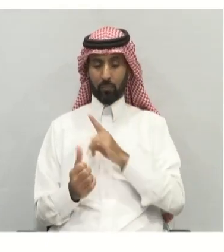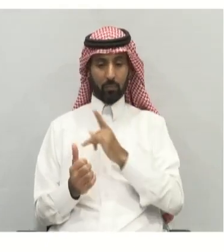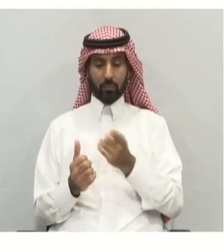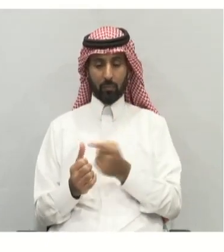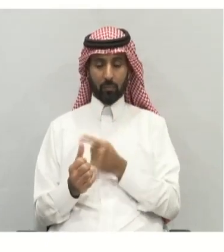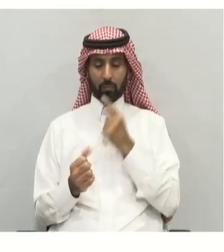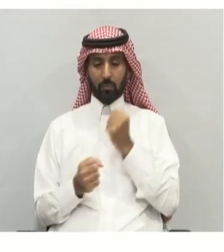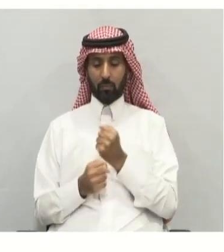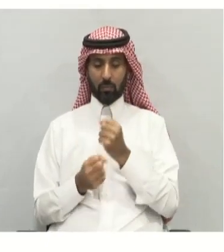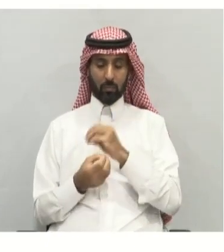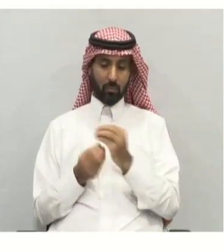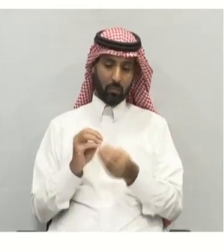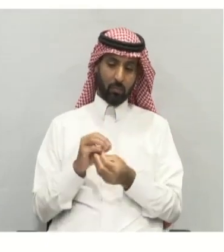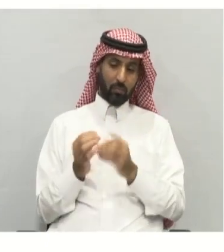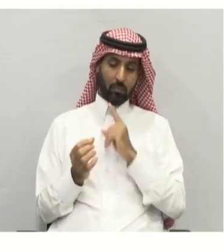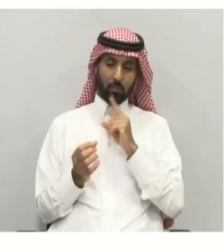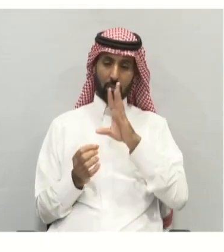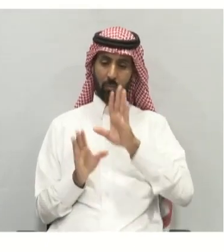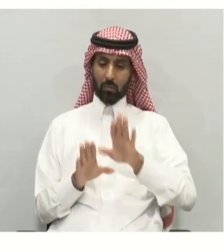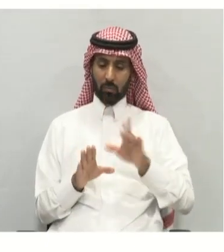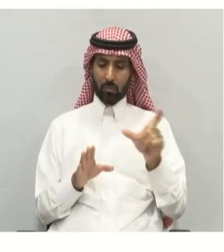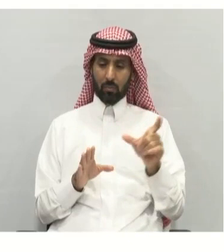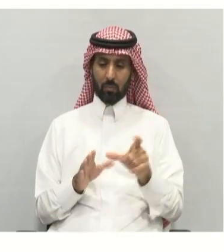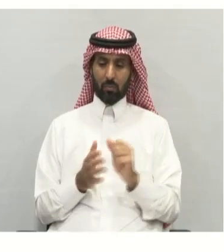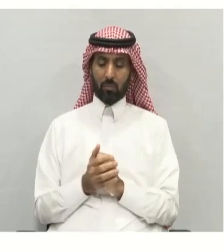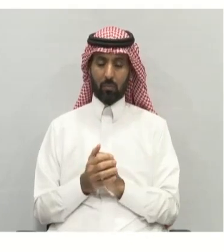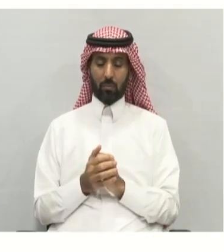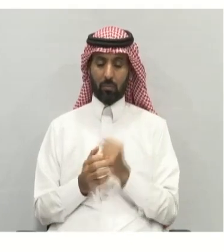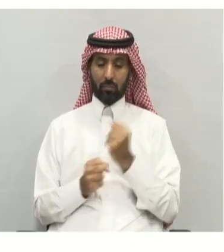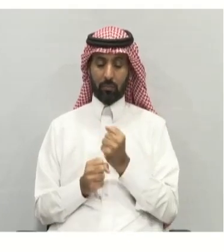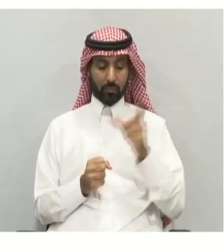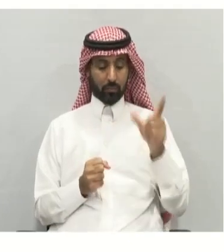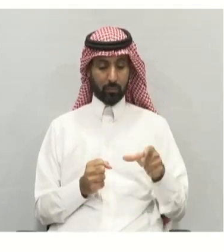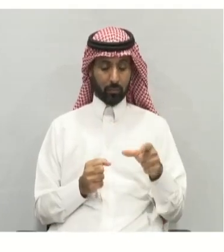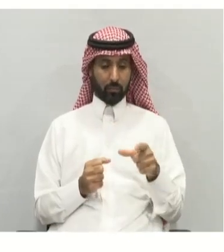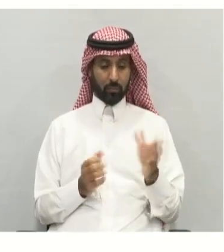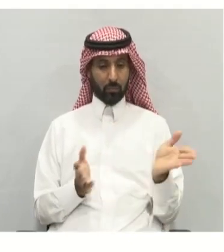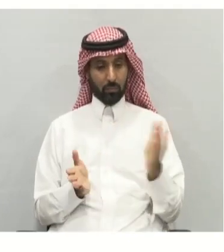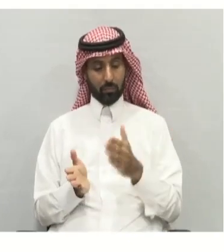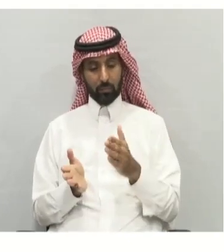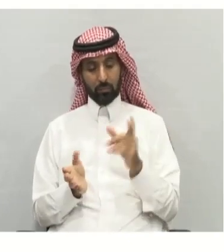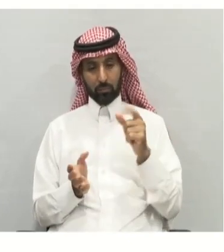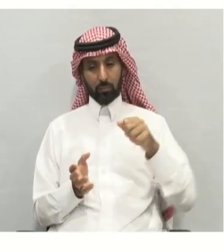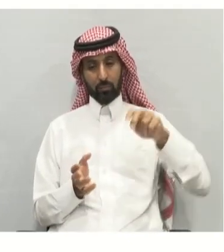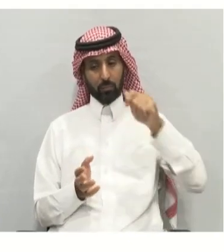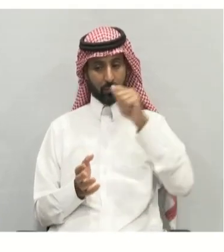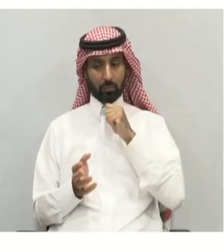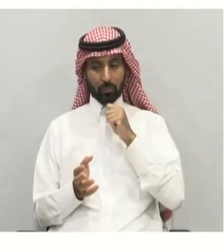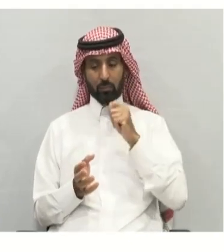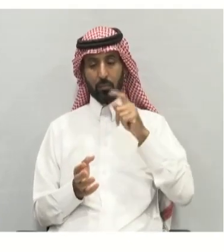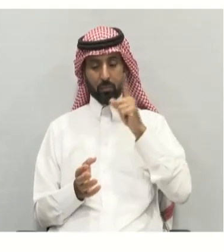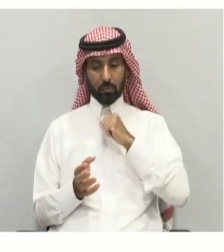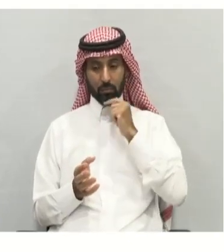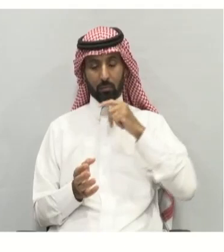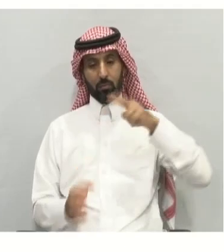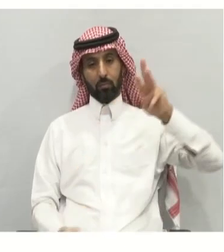verb do not change or doesn't change at all according to the subject. And after the modal verbs, must and should, we use the